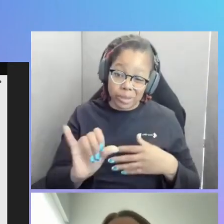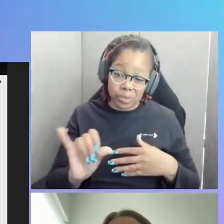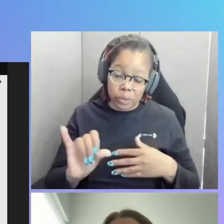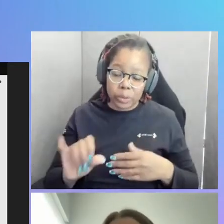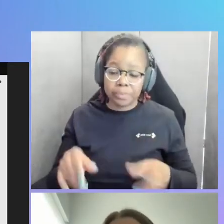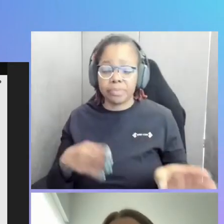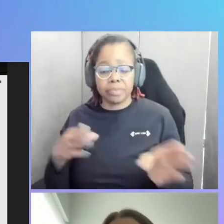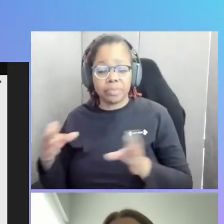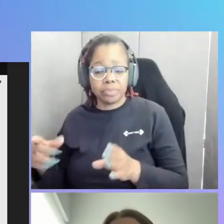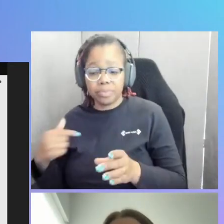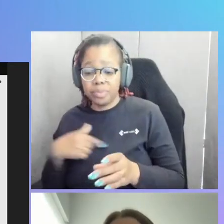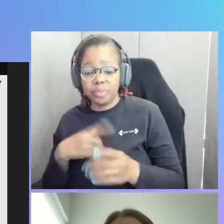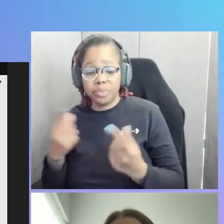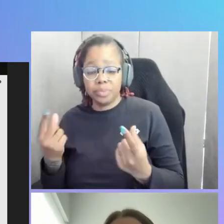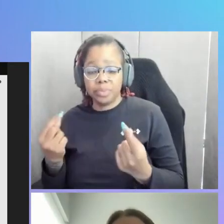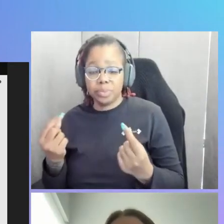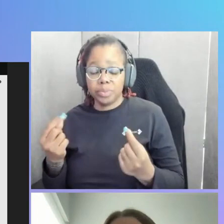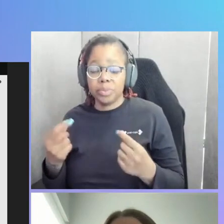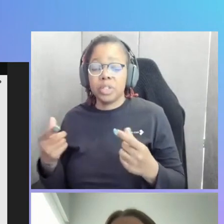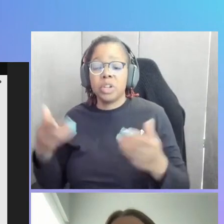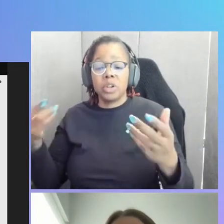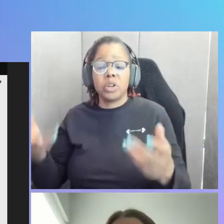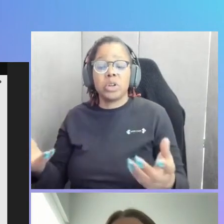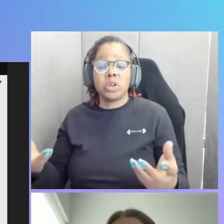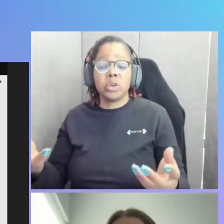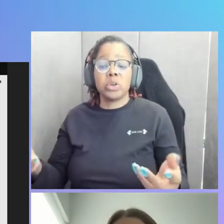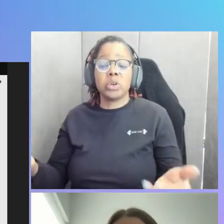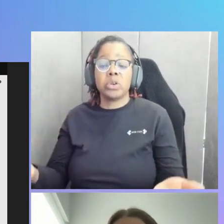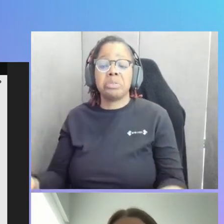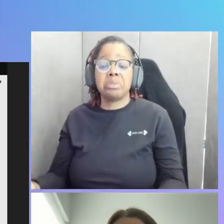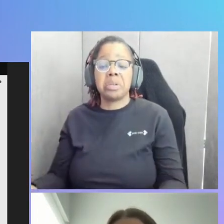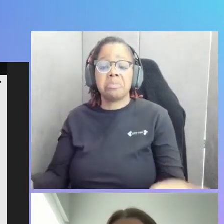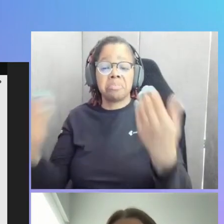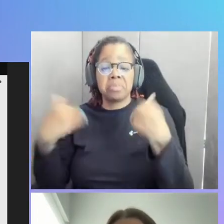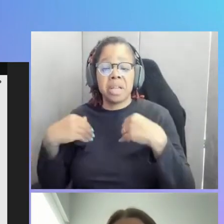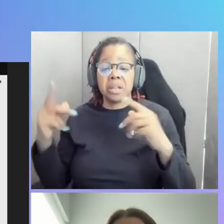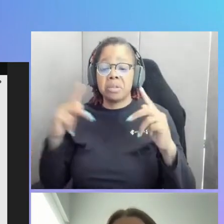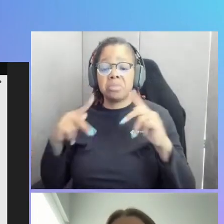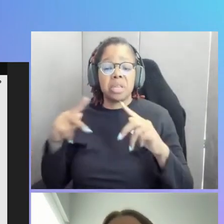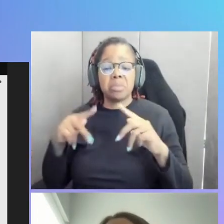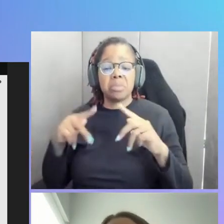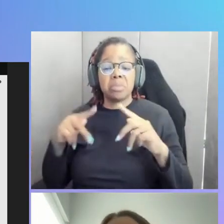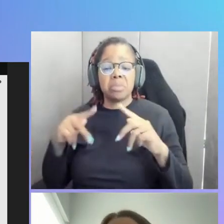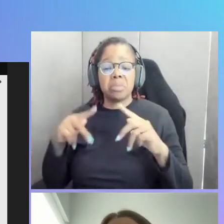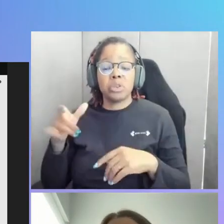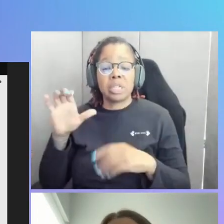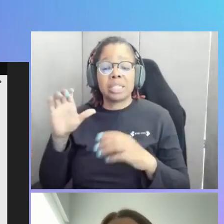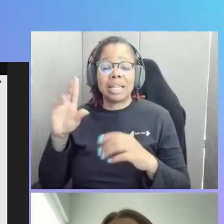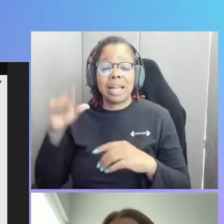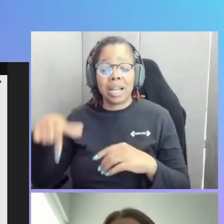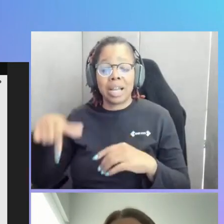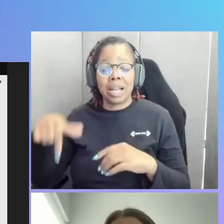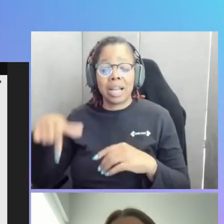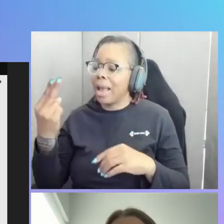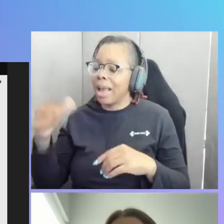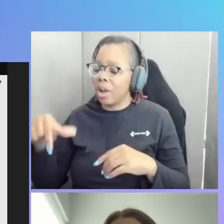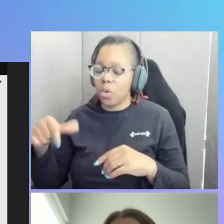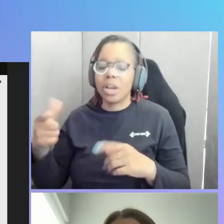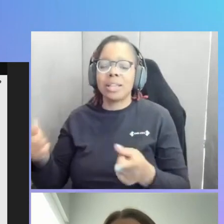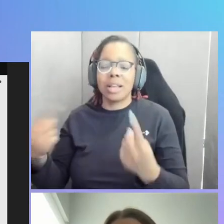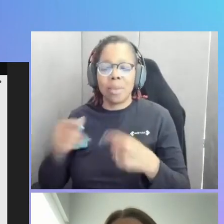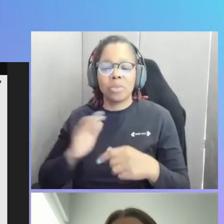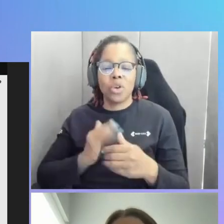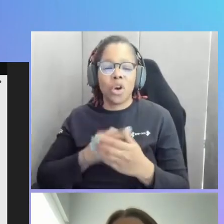what we ended up doing is we had people come on site to our New York headquarters where Peloton is located, and they would come to our research lab and get